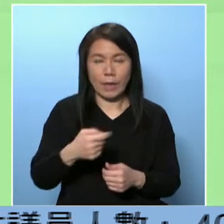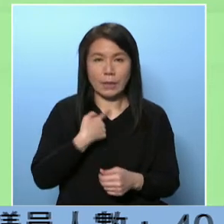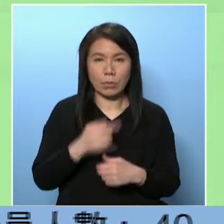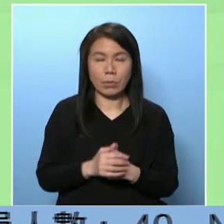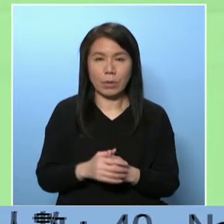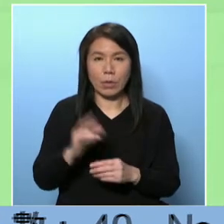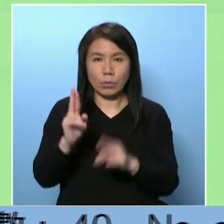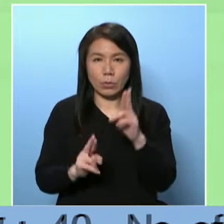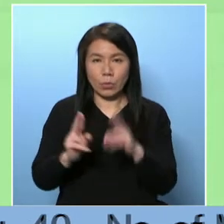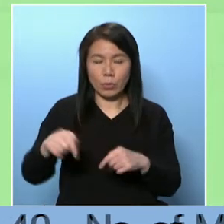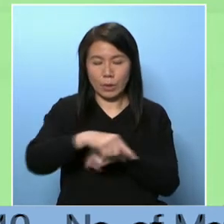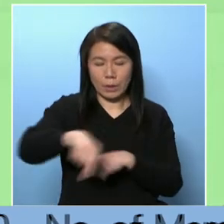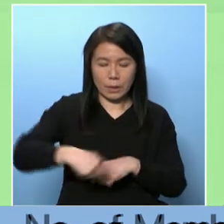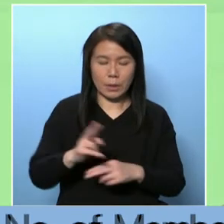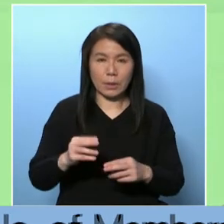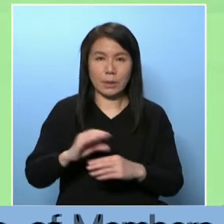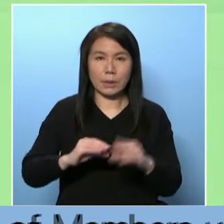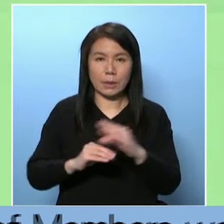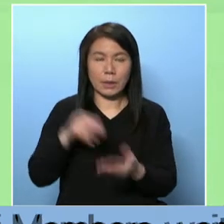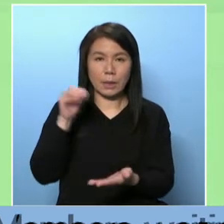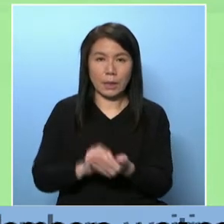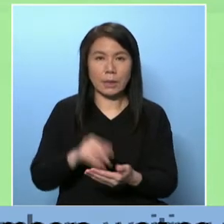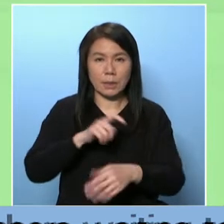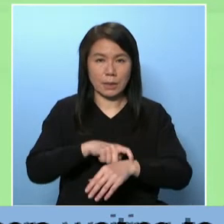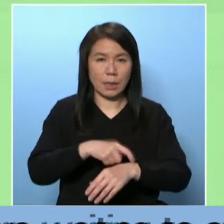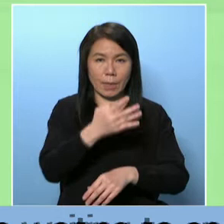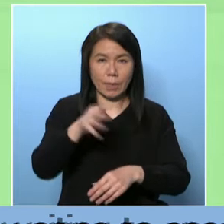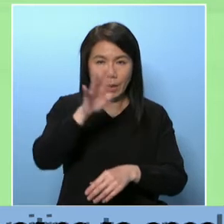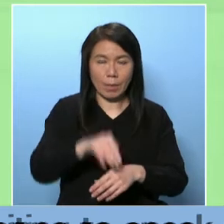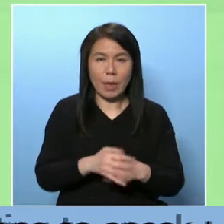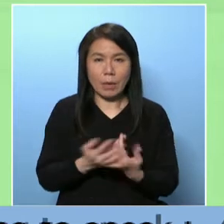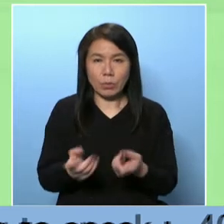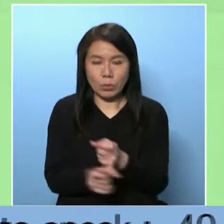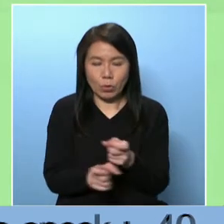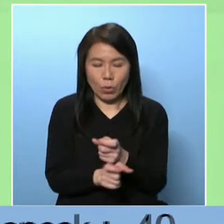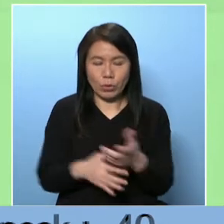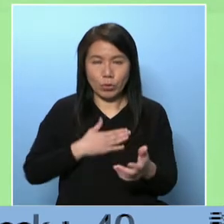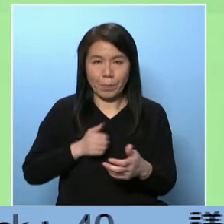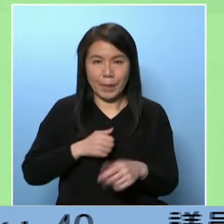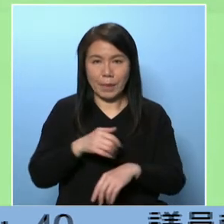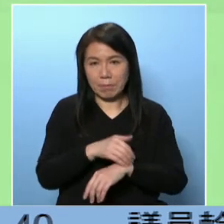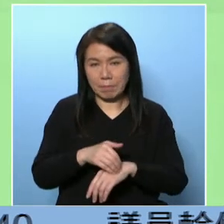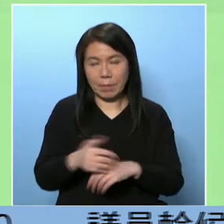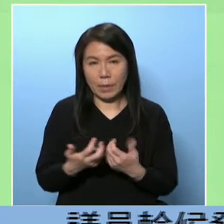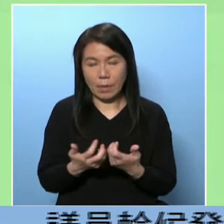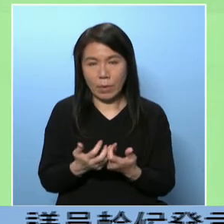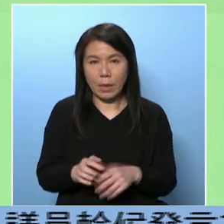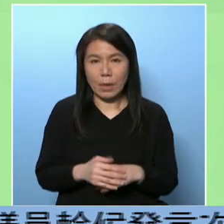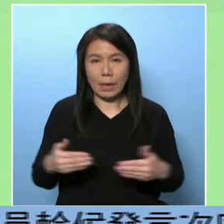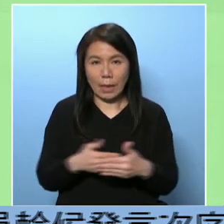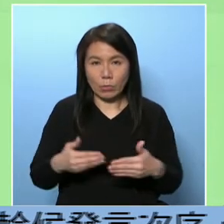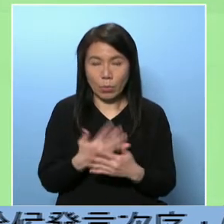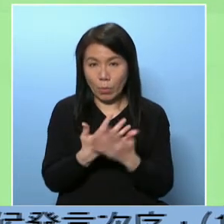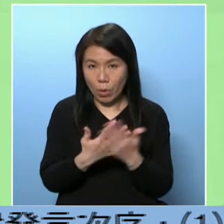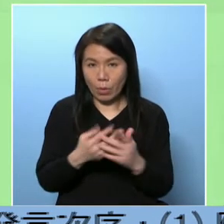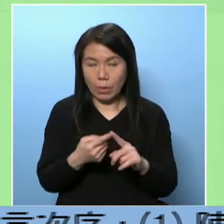currently been initially approved, and the administration must come up with a timetable and also the financial details so that we will